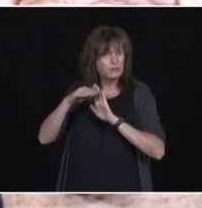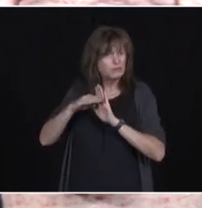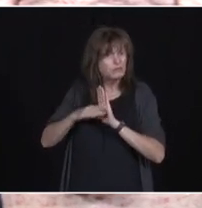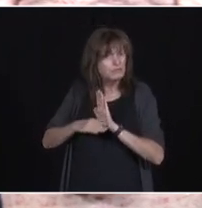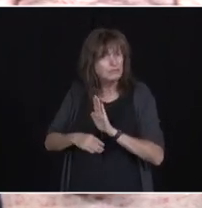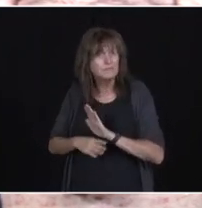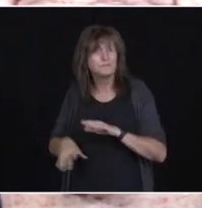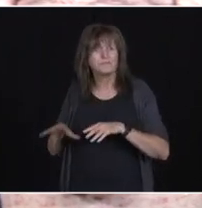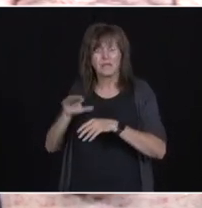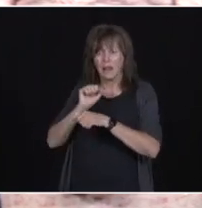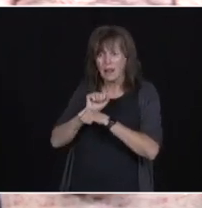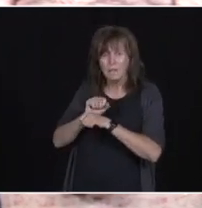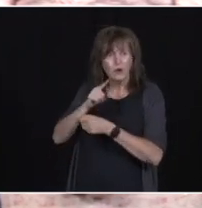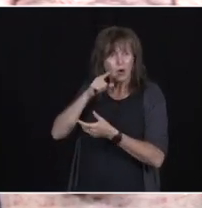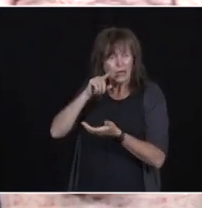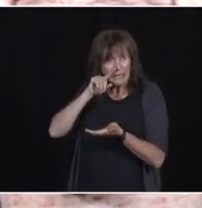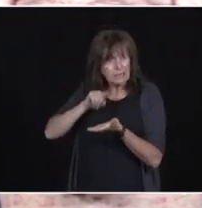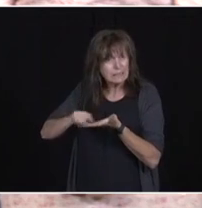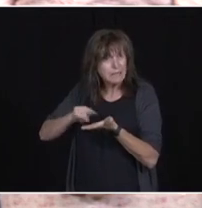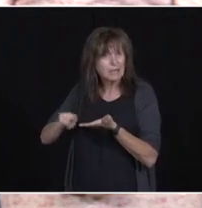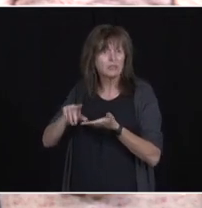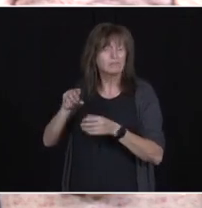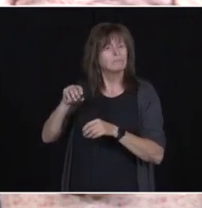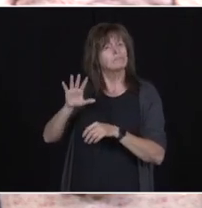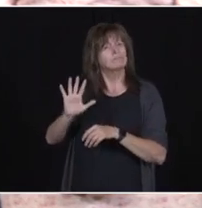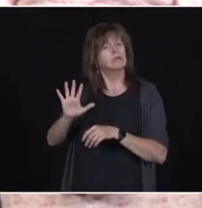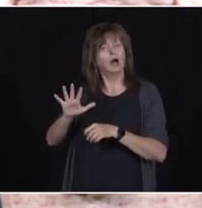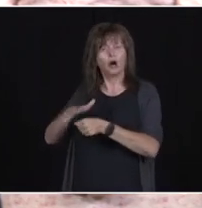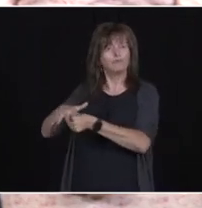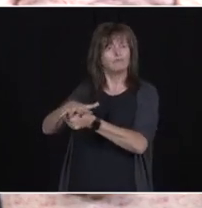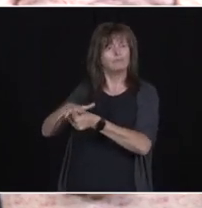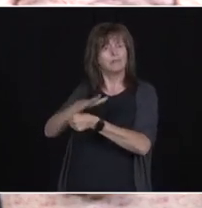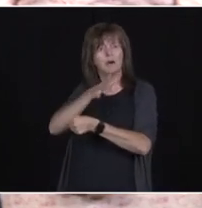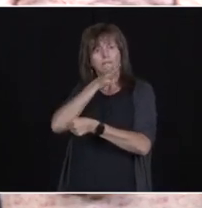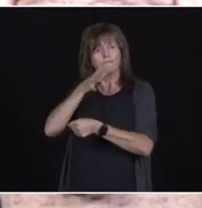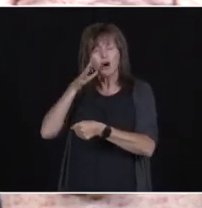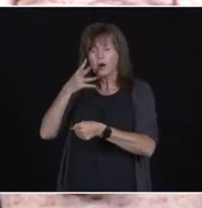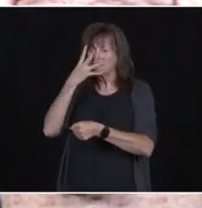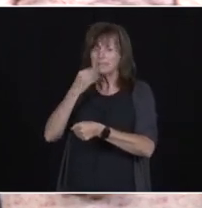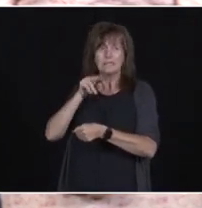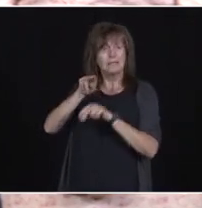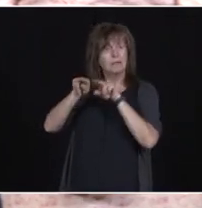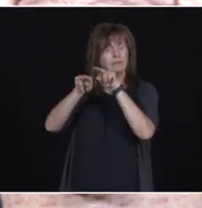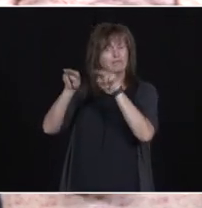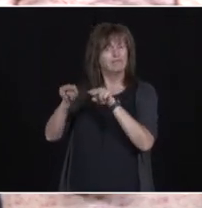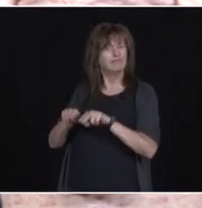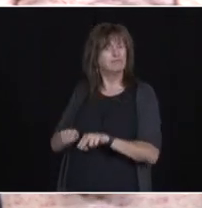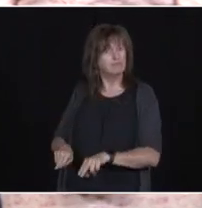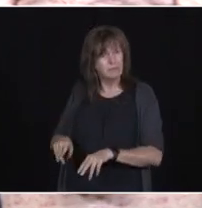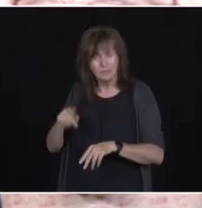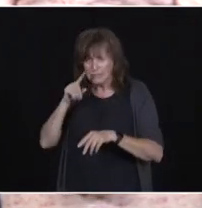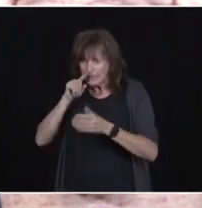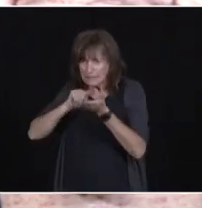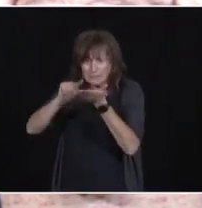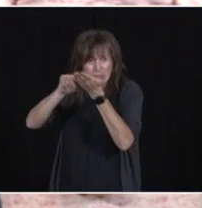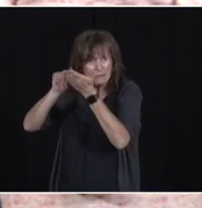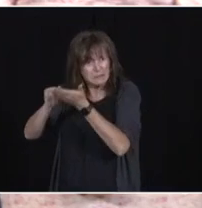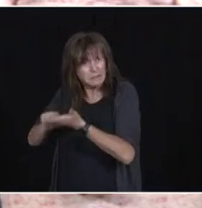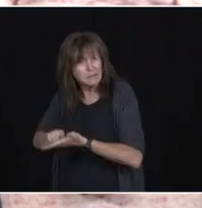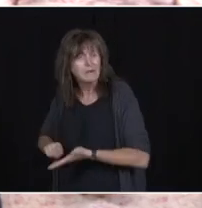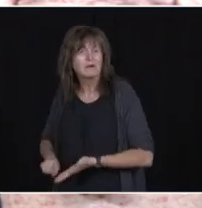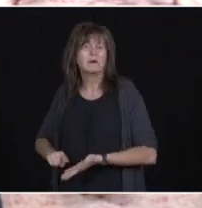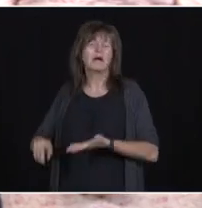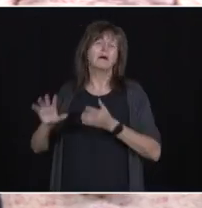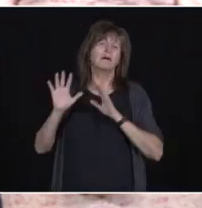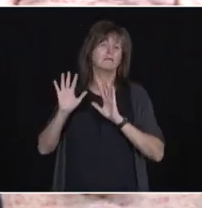bunkhouses as of June the 26th. We have Windsor-Essex Health Unit, Public Health, Minister of Agriculture, Food and Rural Affairs,